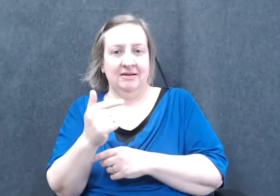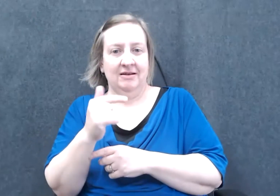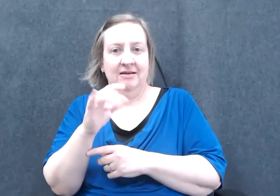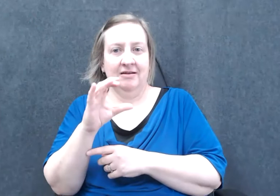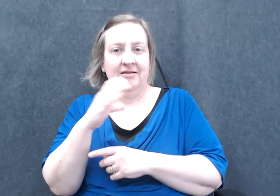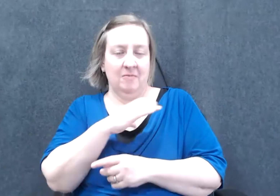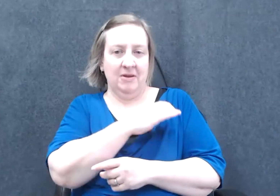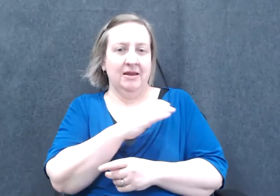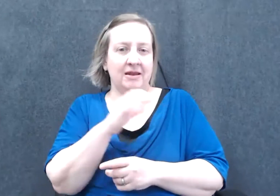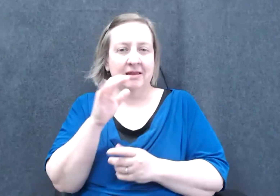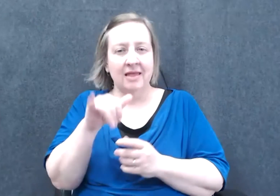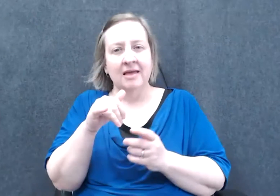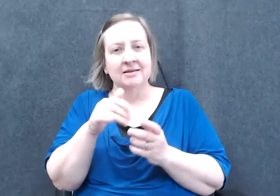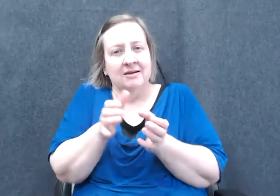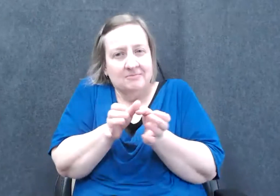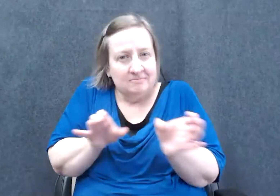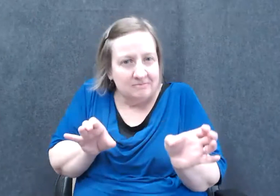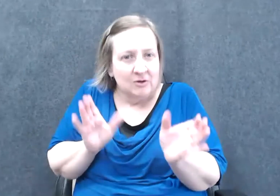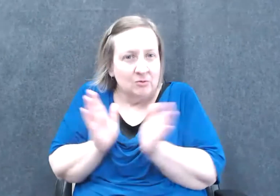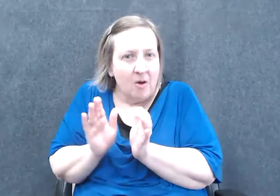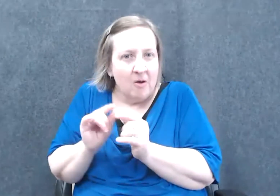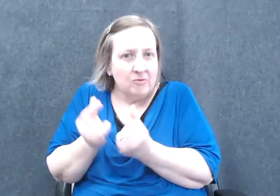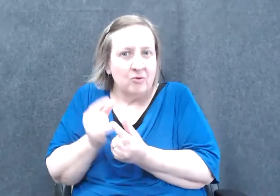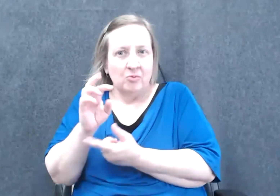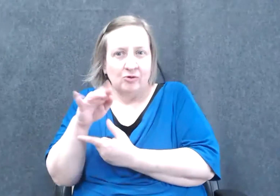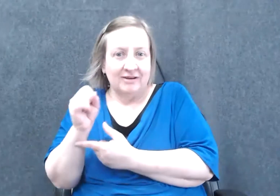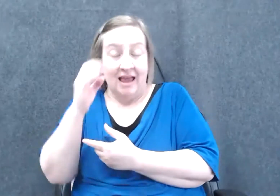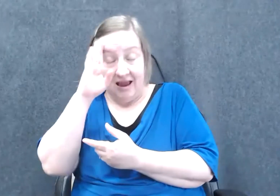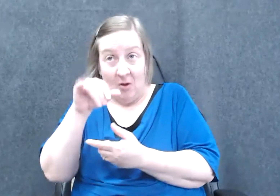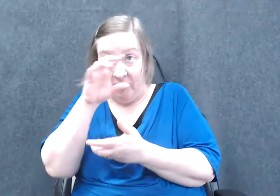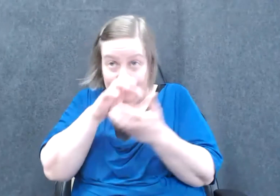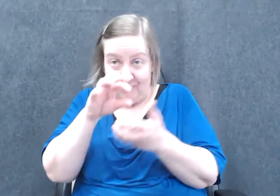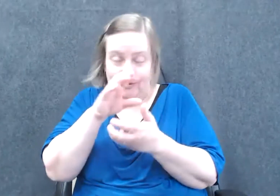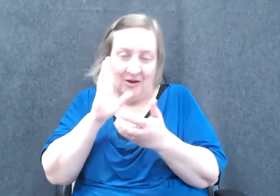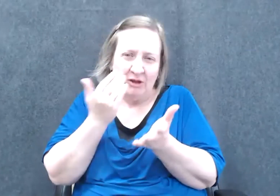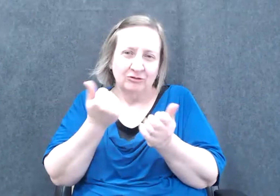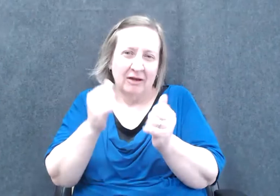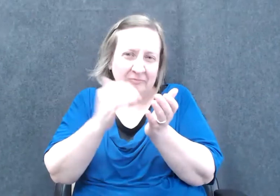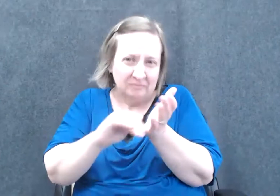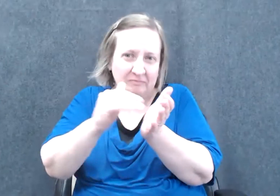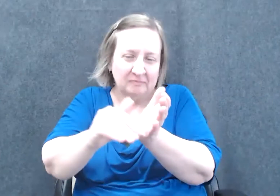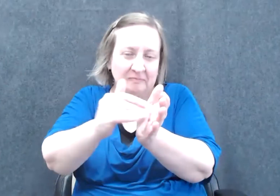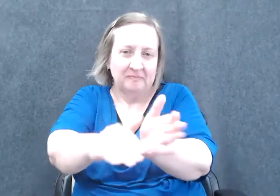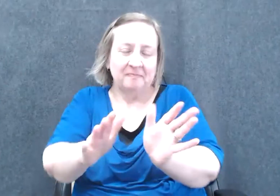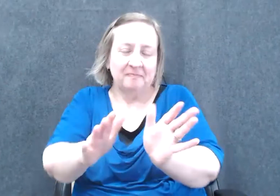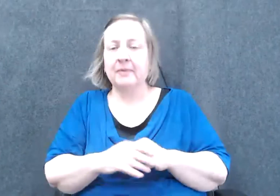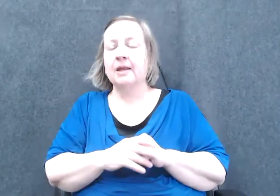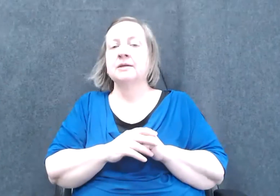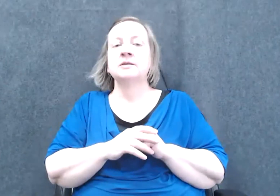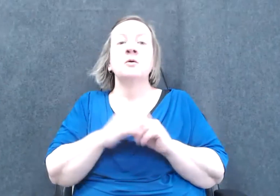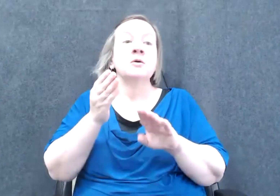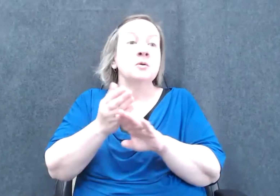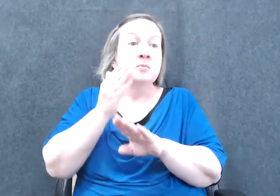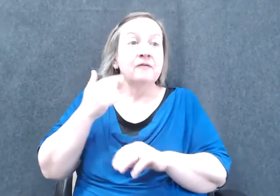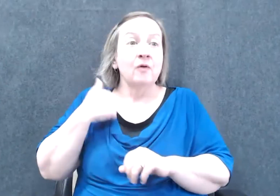that a few times because I know it can be confusing with all of these meetings that we have, which meetings we're focused on. So before